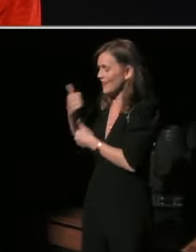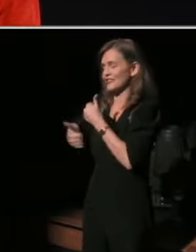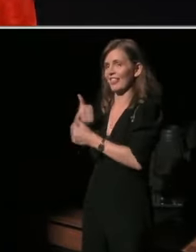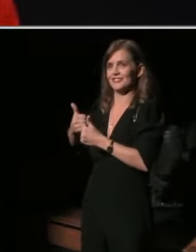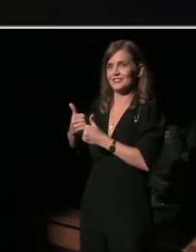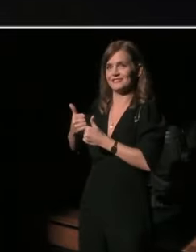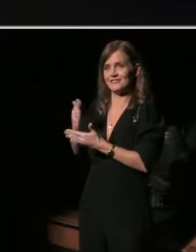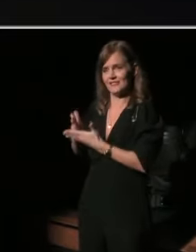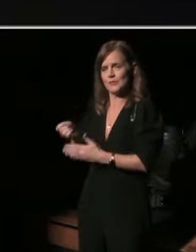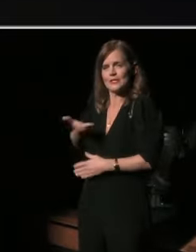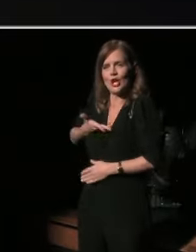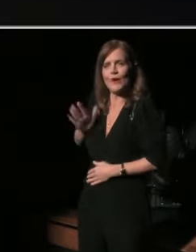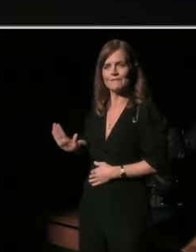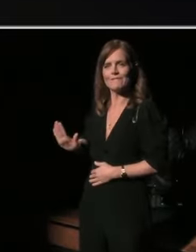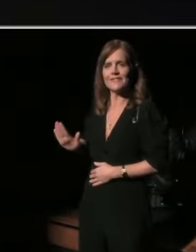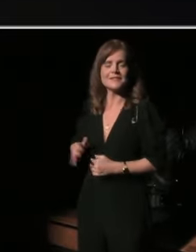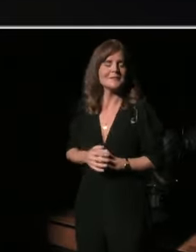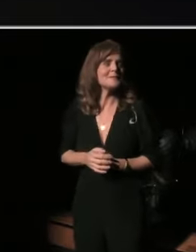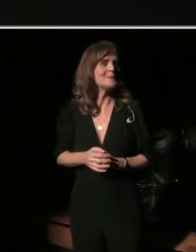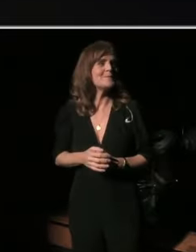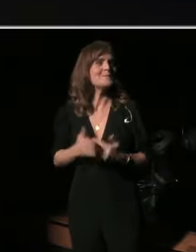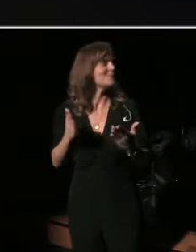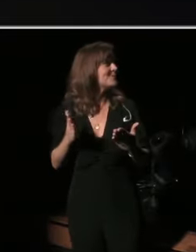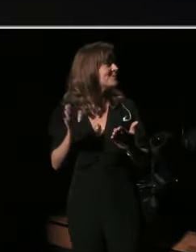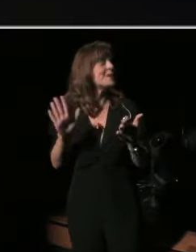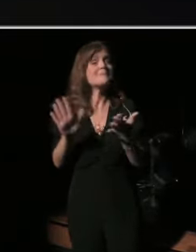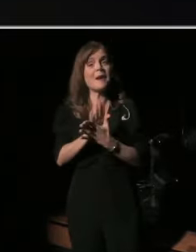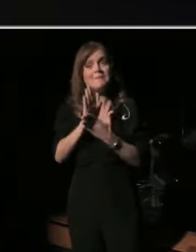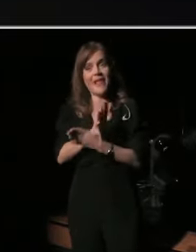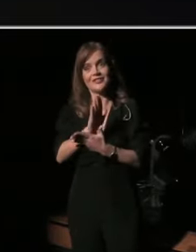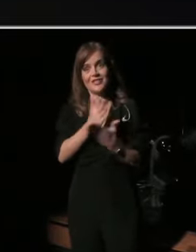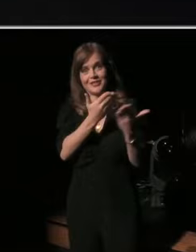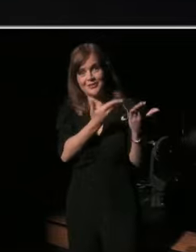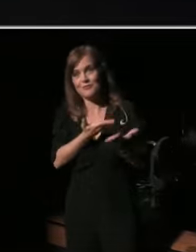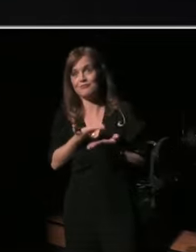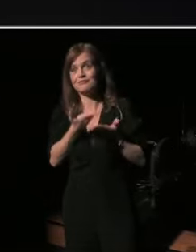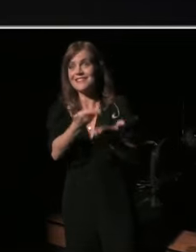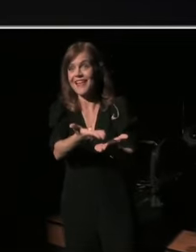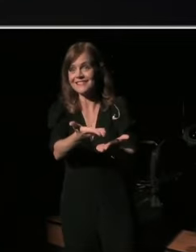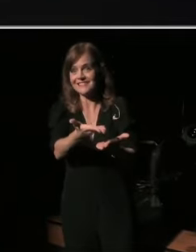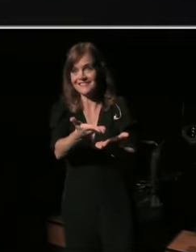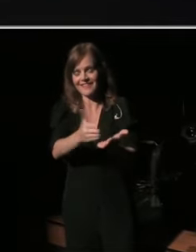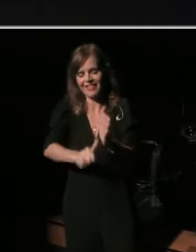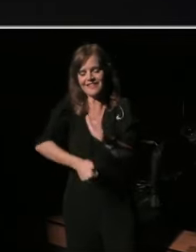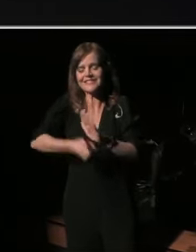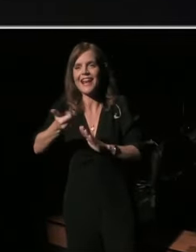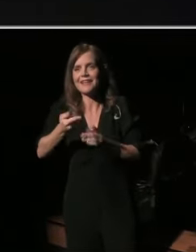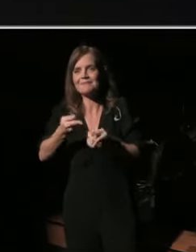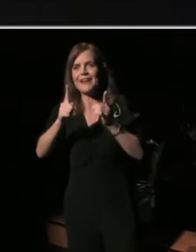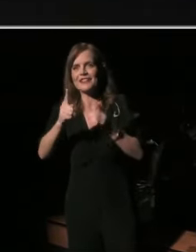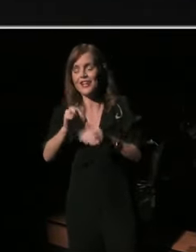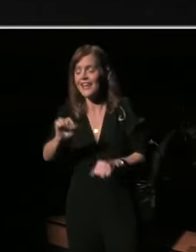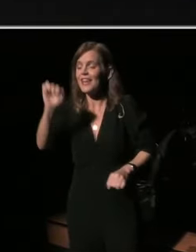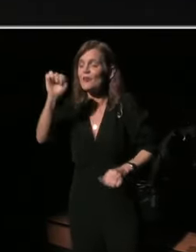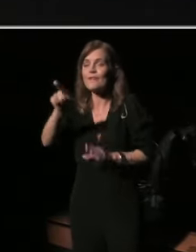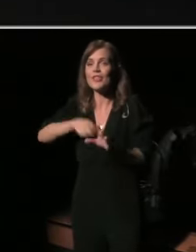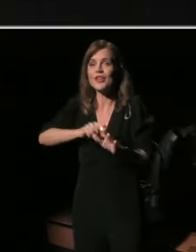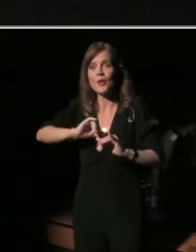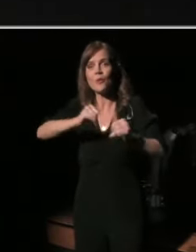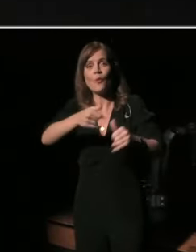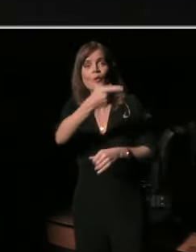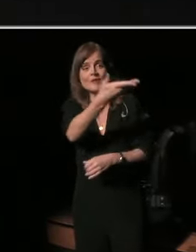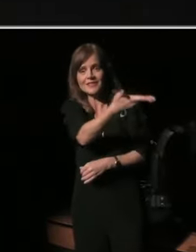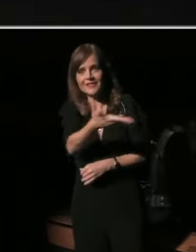deserved. It's my great pleasure to present the Talent Manager Grierson Hero of the Year Award to